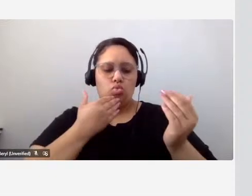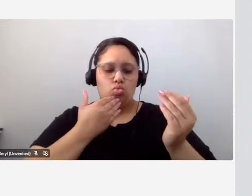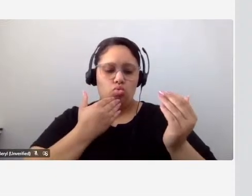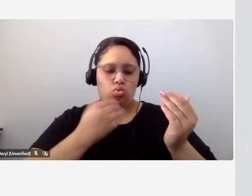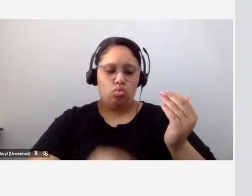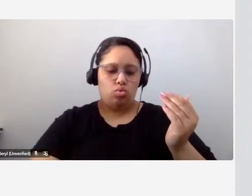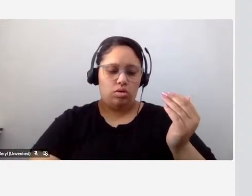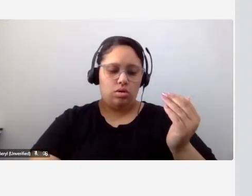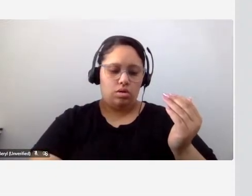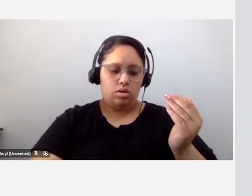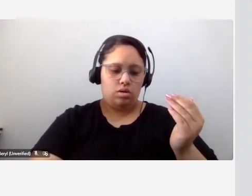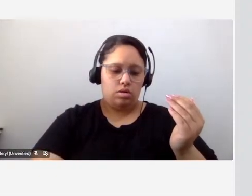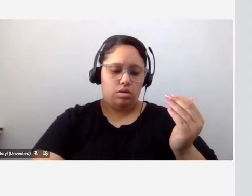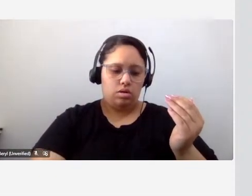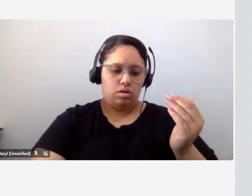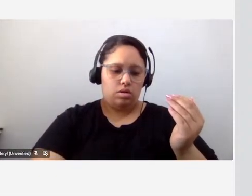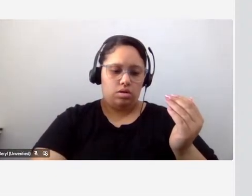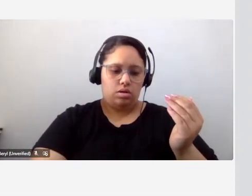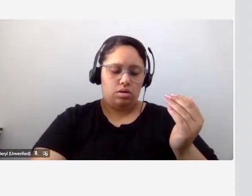by business people,